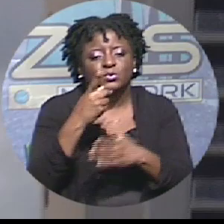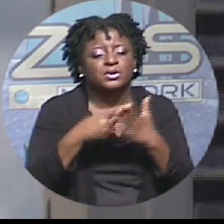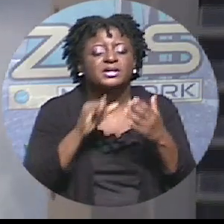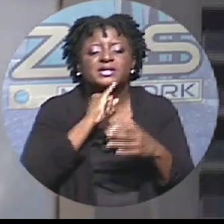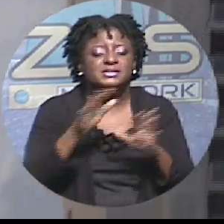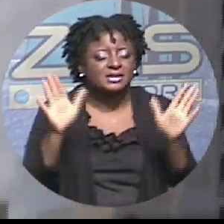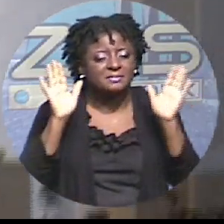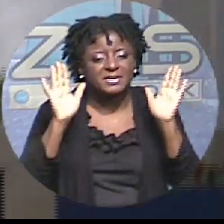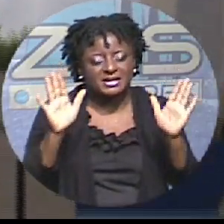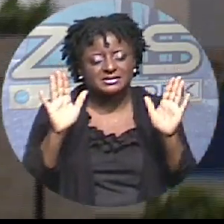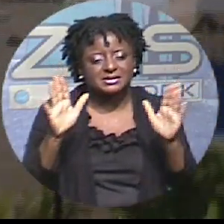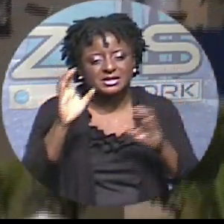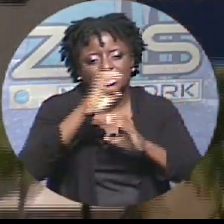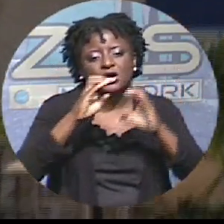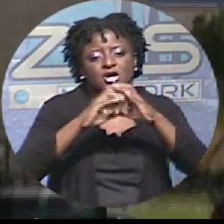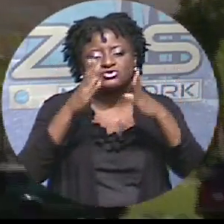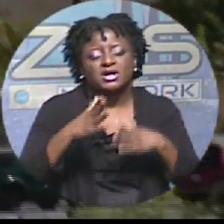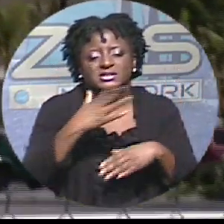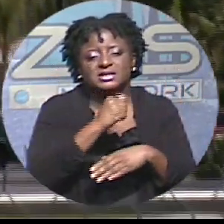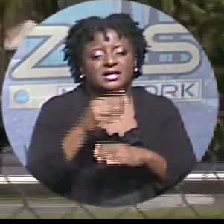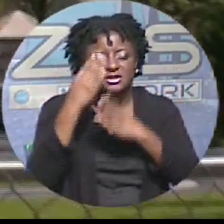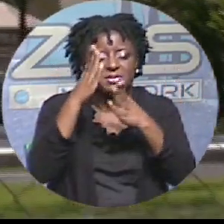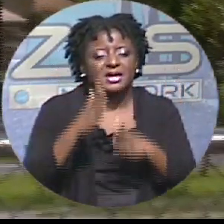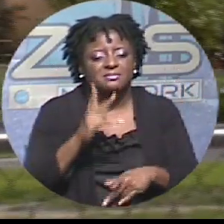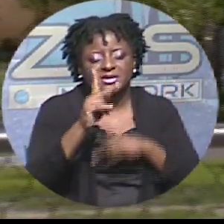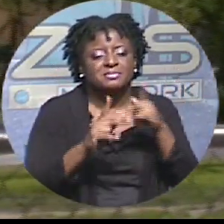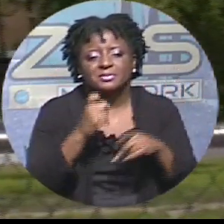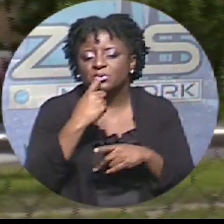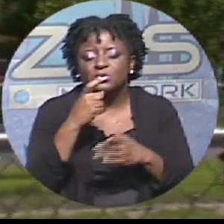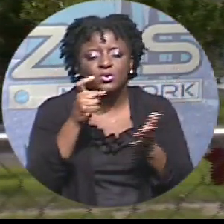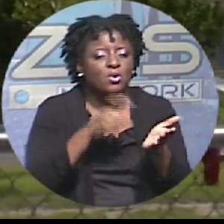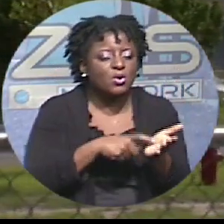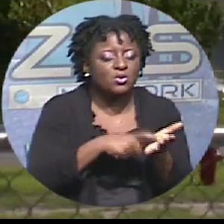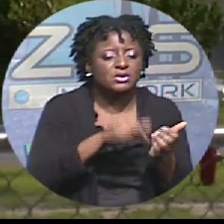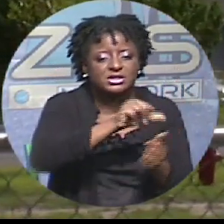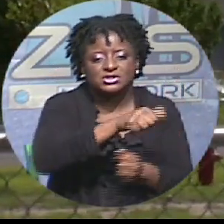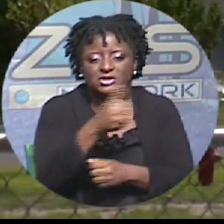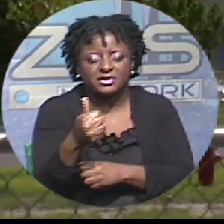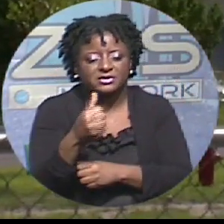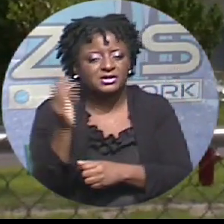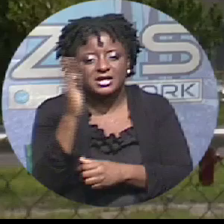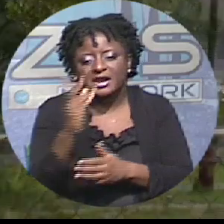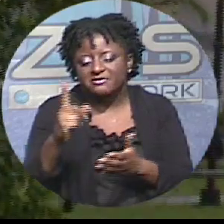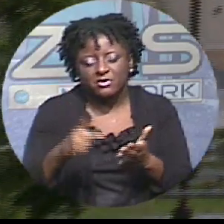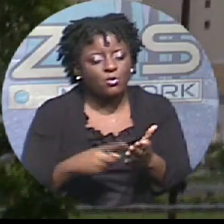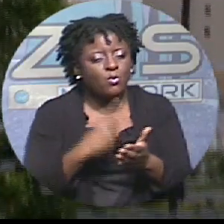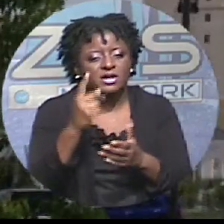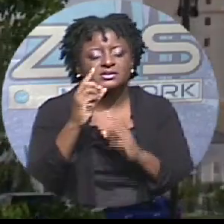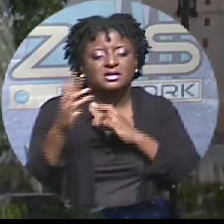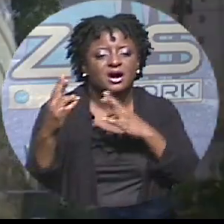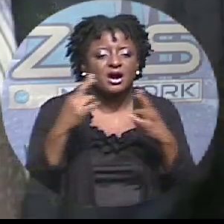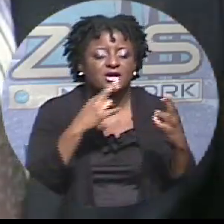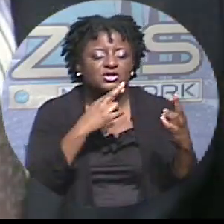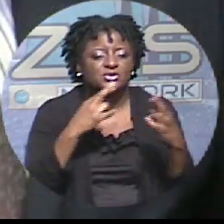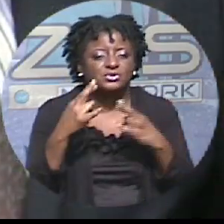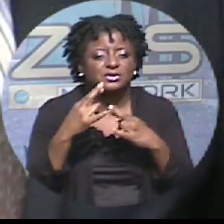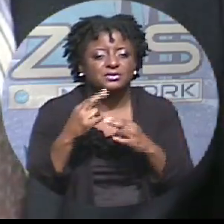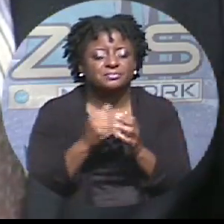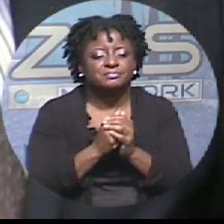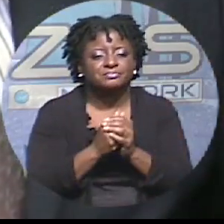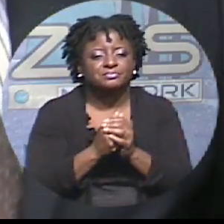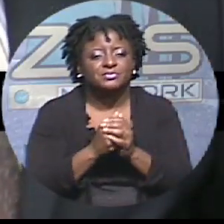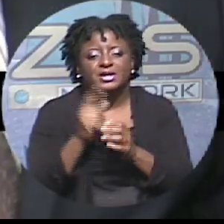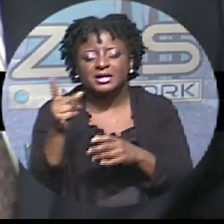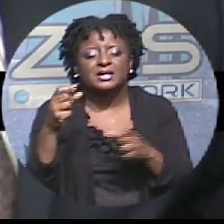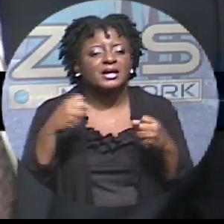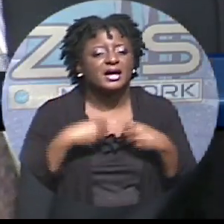amazing is that contractors and the Bahamian people who owed each other never once argued during the process. He has seen all